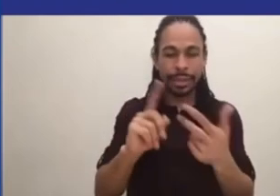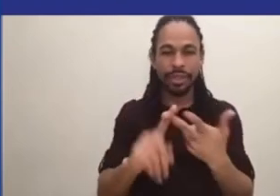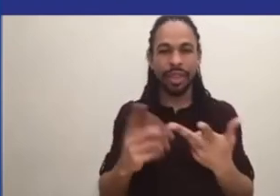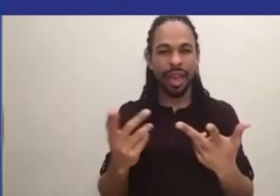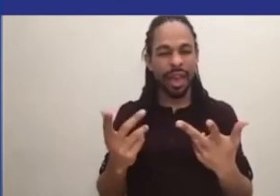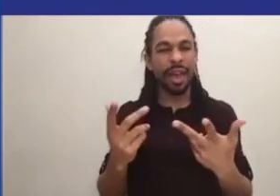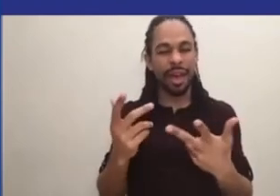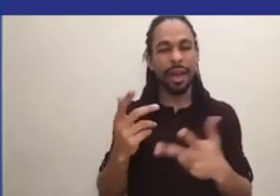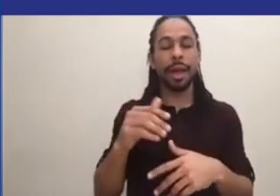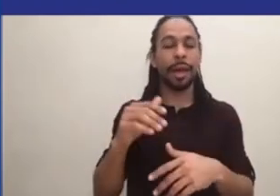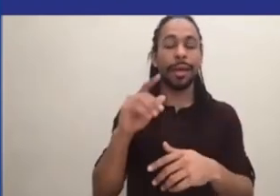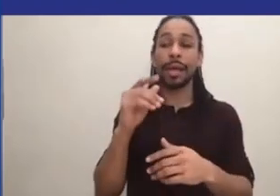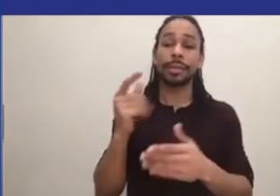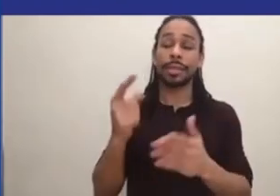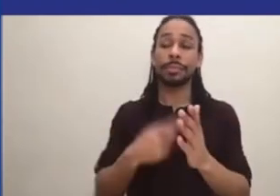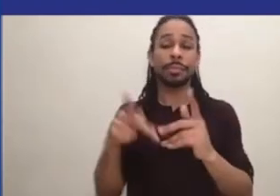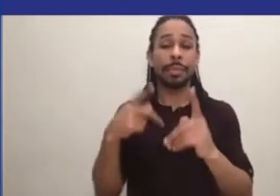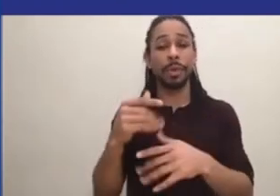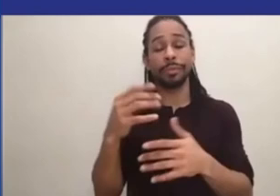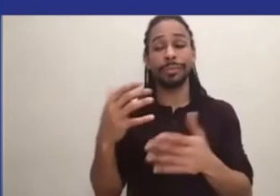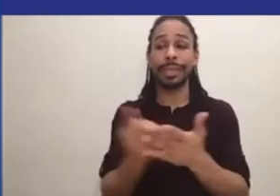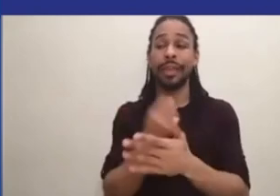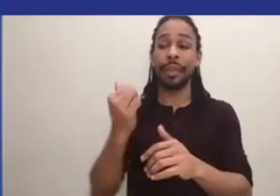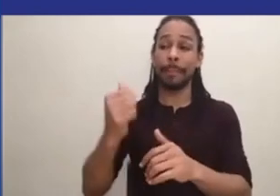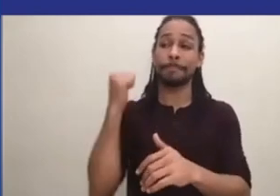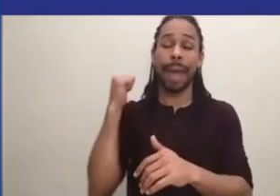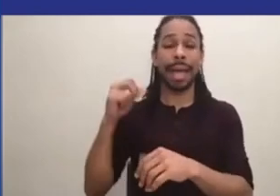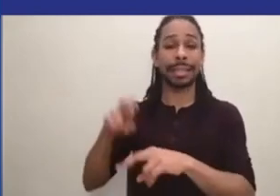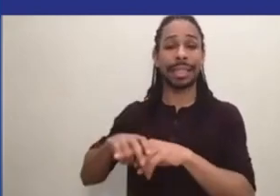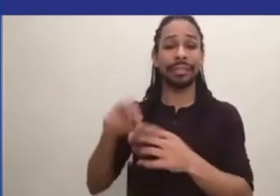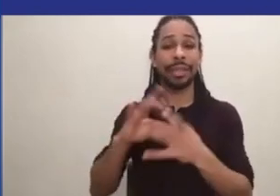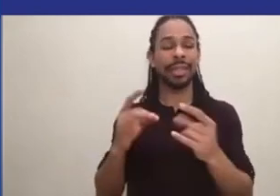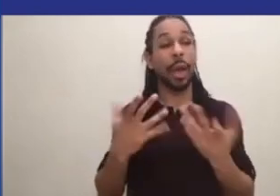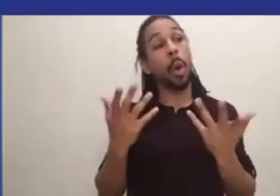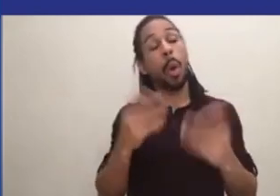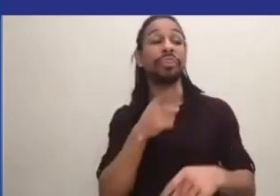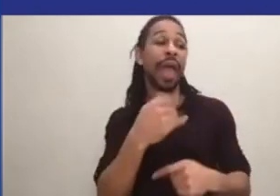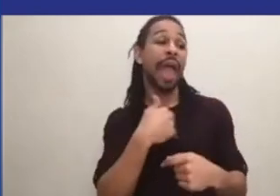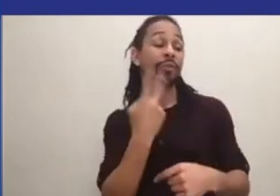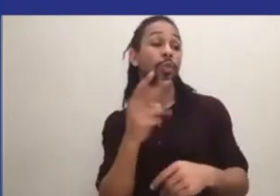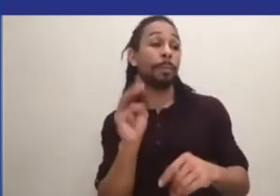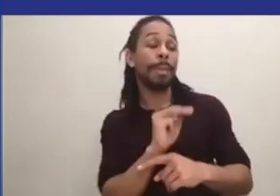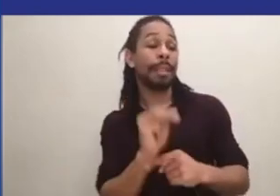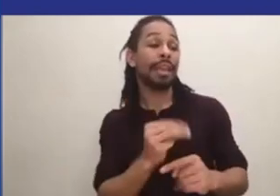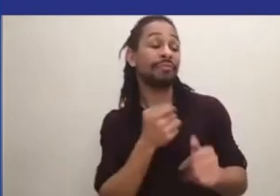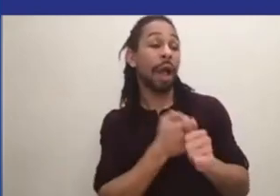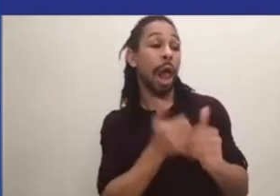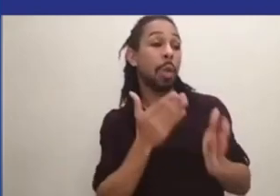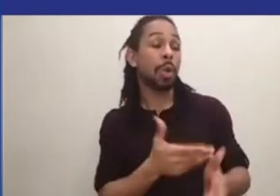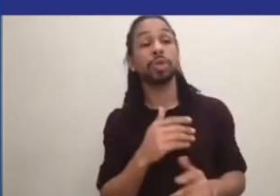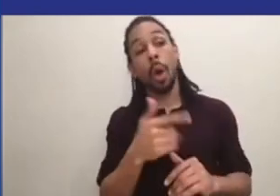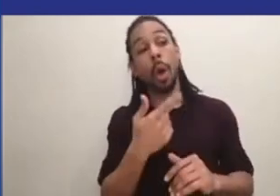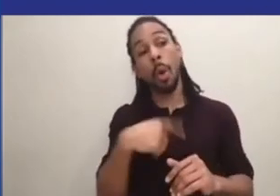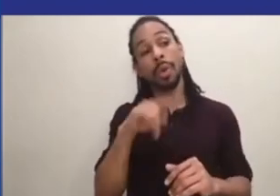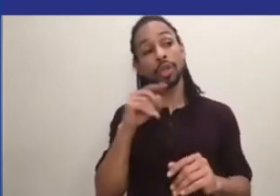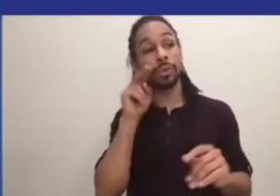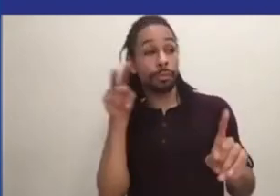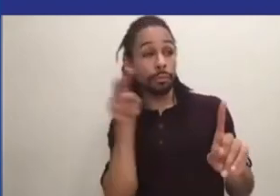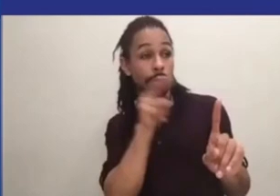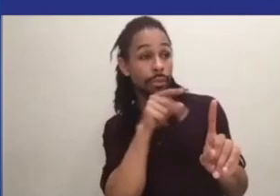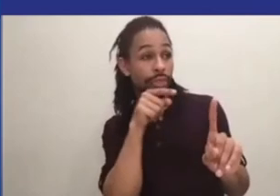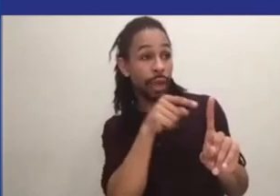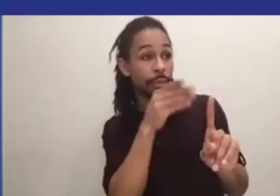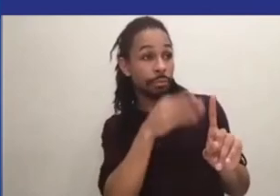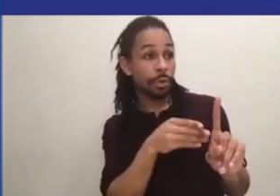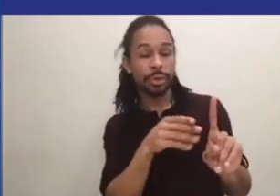route. So getting, you know, oh my God, they have 2 million followers. They have blah, blah, blah. You know, I think it's important that we as creators,